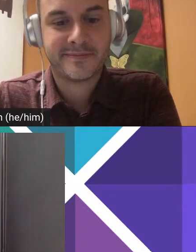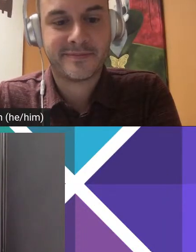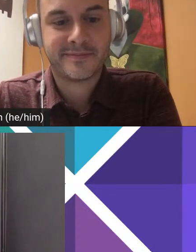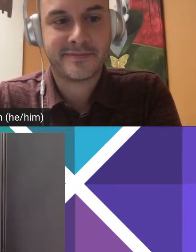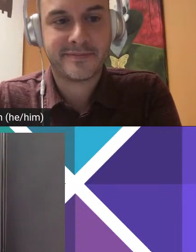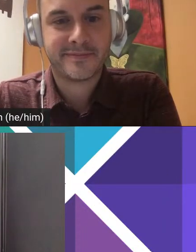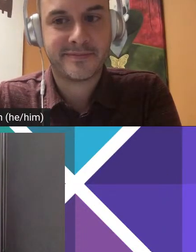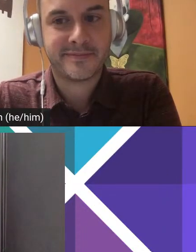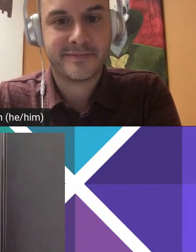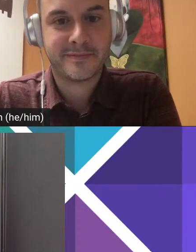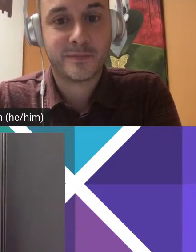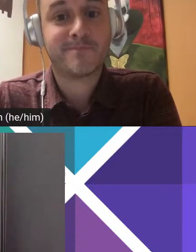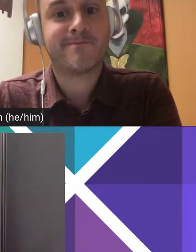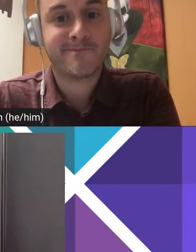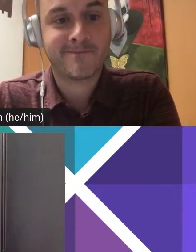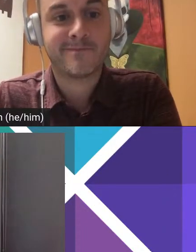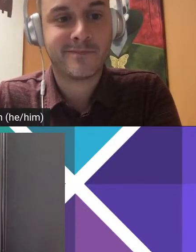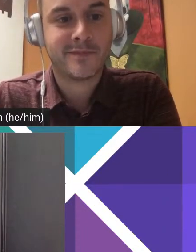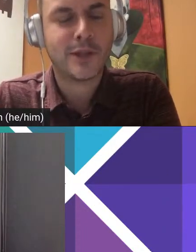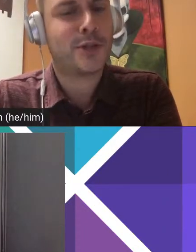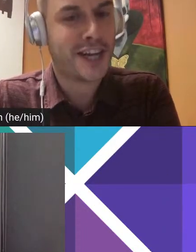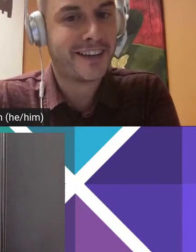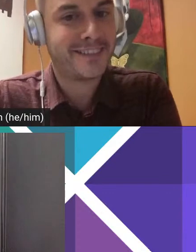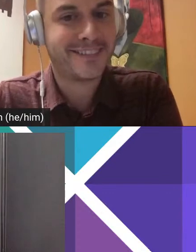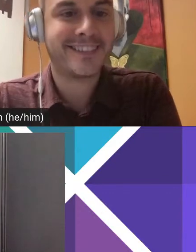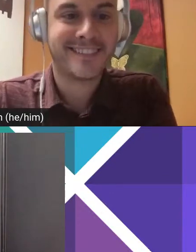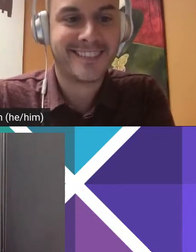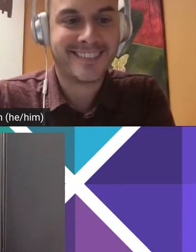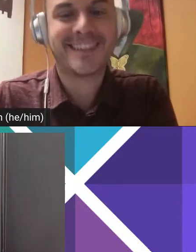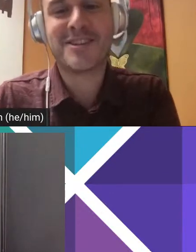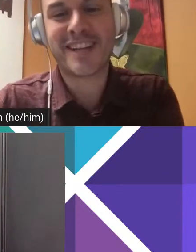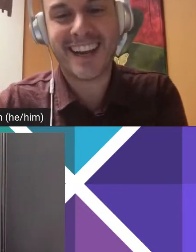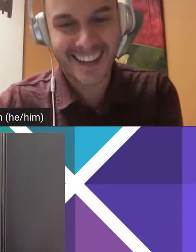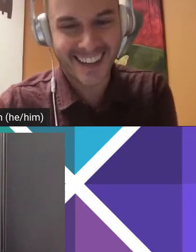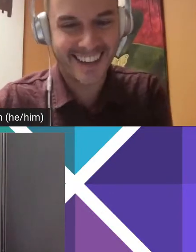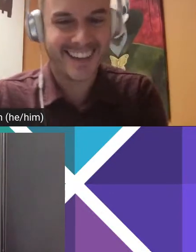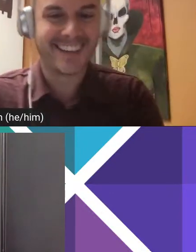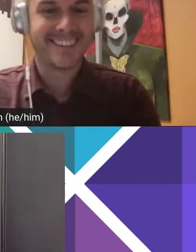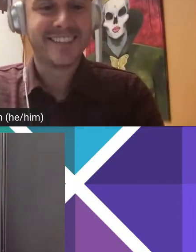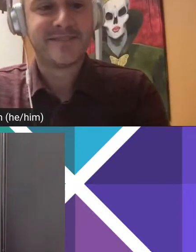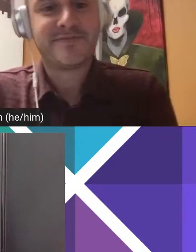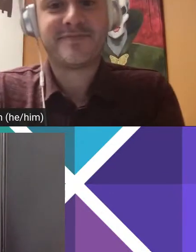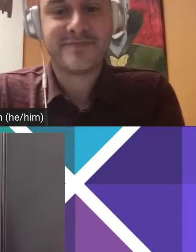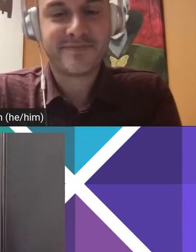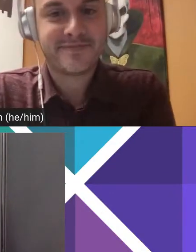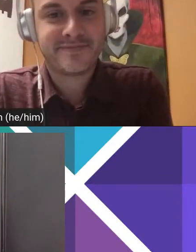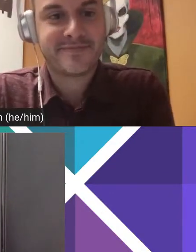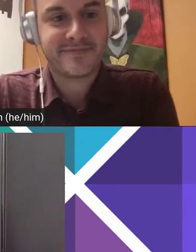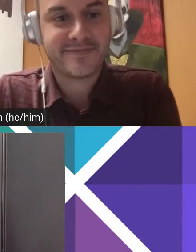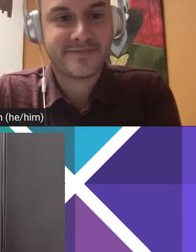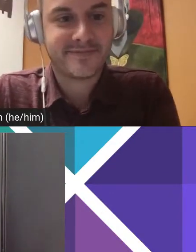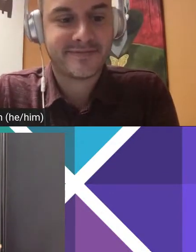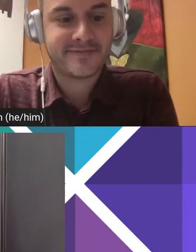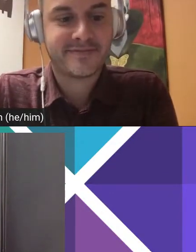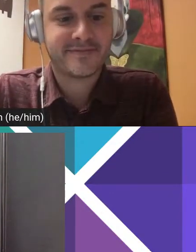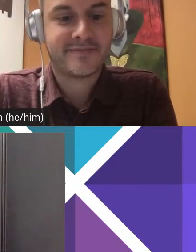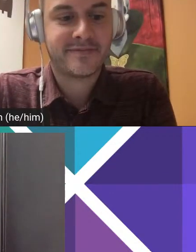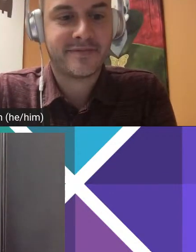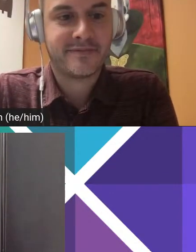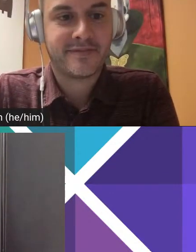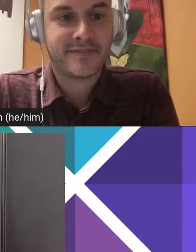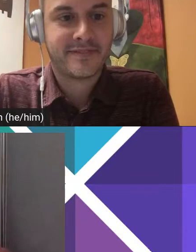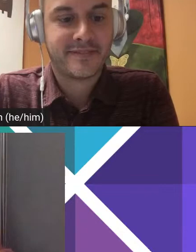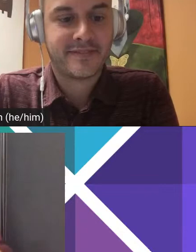his drag alter ego, Kiki Lucia. I always say it wrong. Lucia. I'm also very excited to have